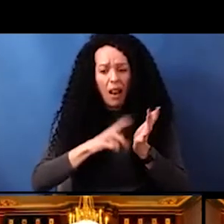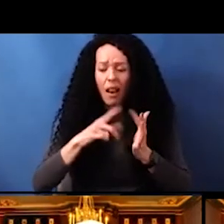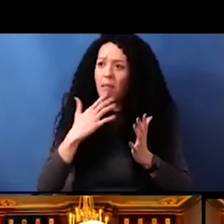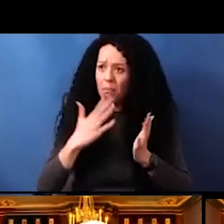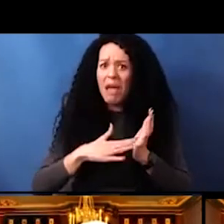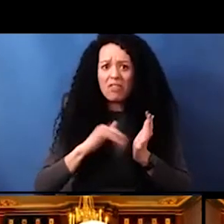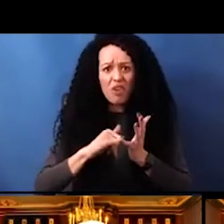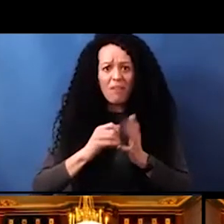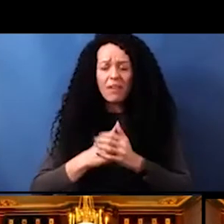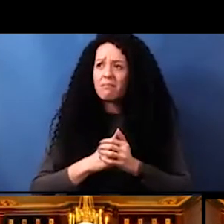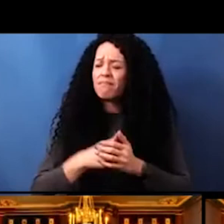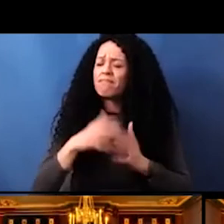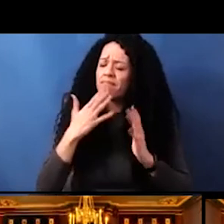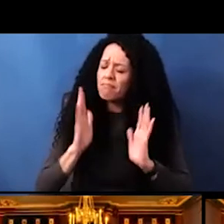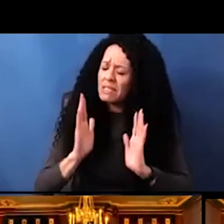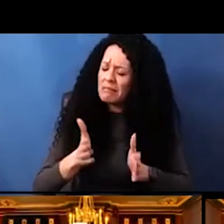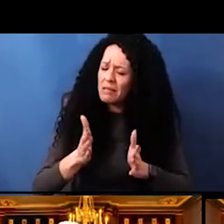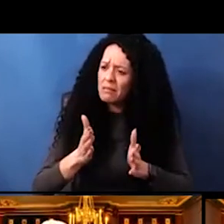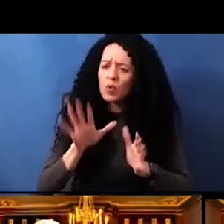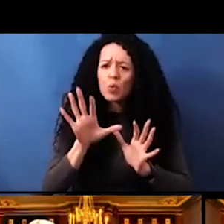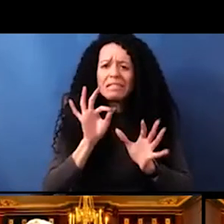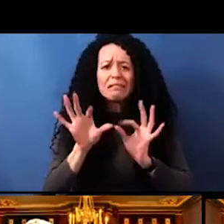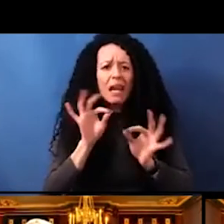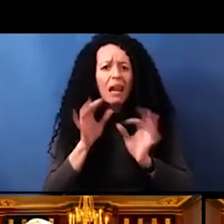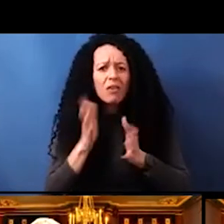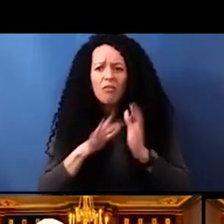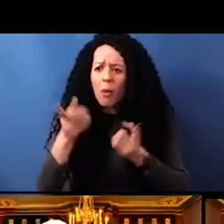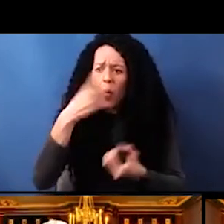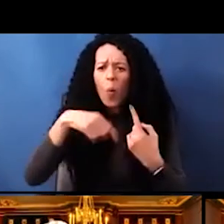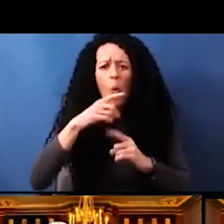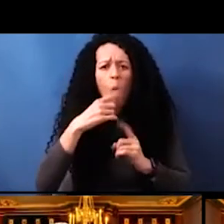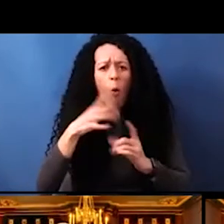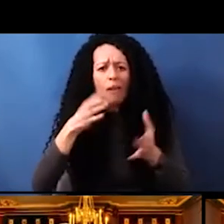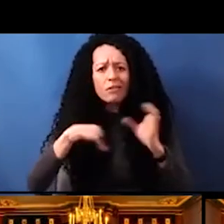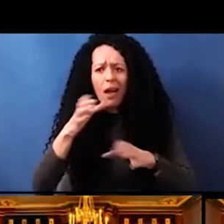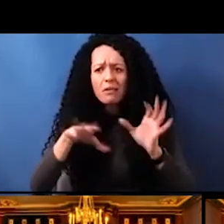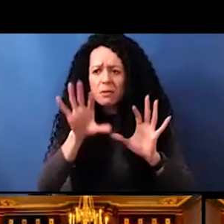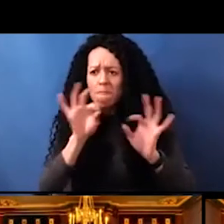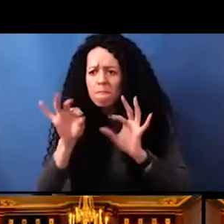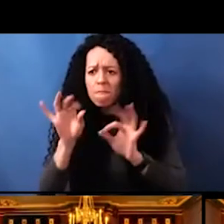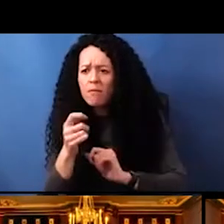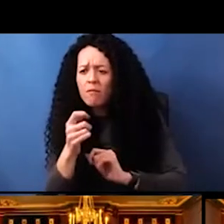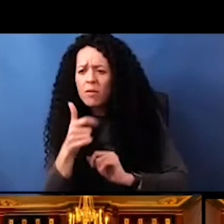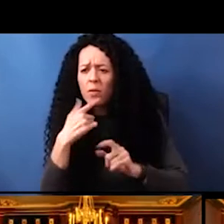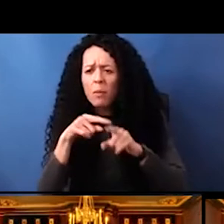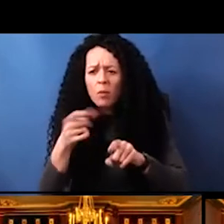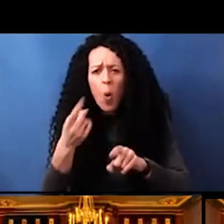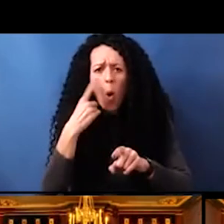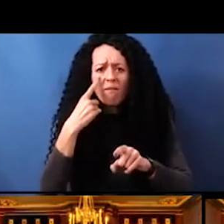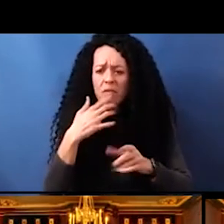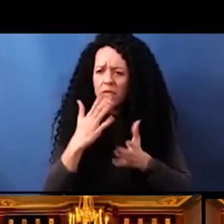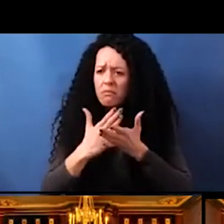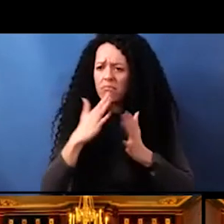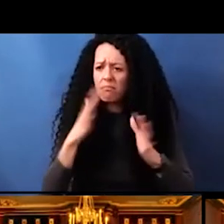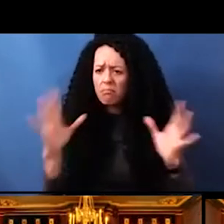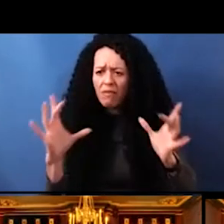It has been necessary to select from the whole circle of the sciences a few of the most obvious of those